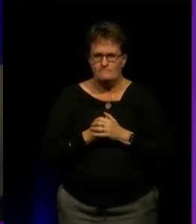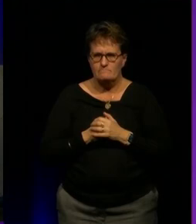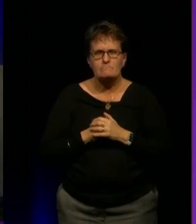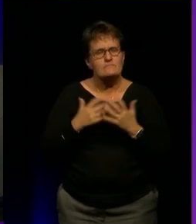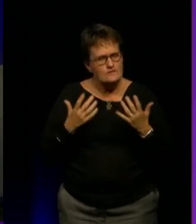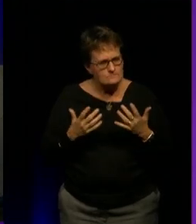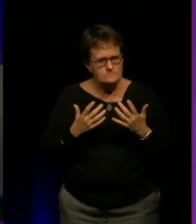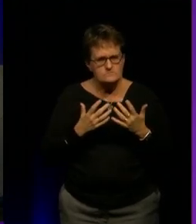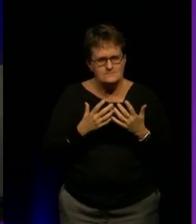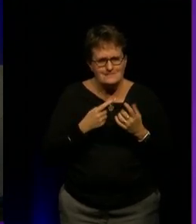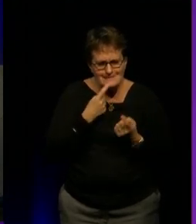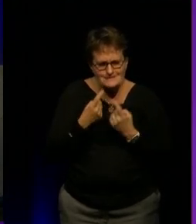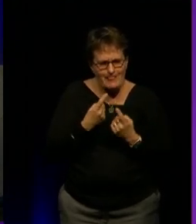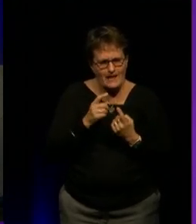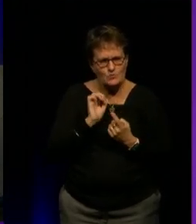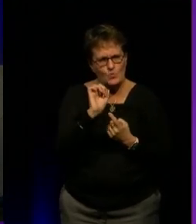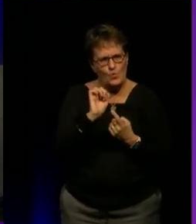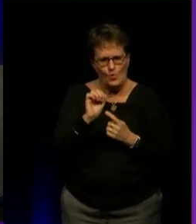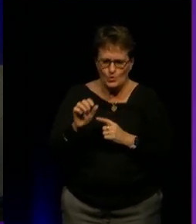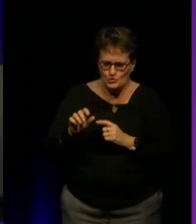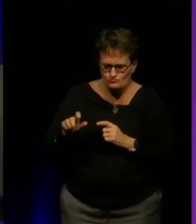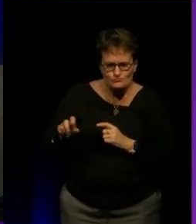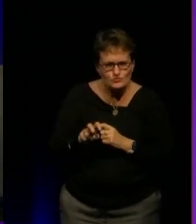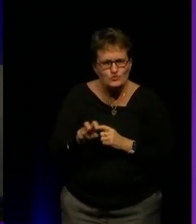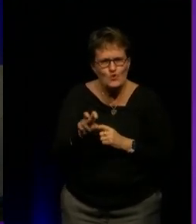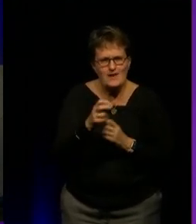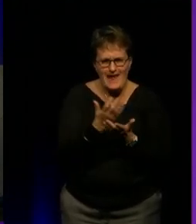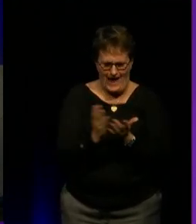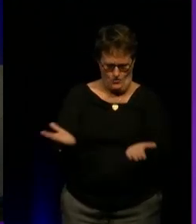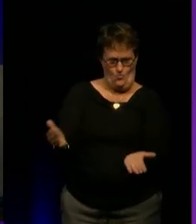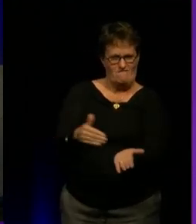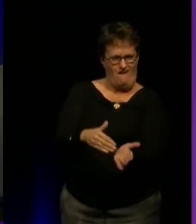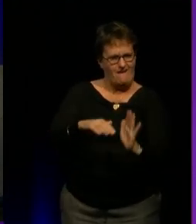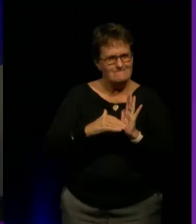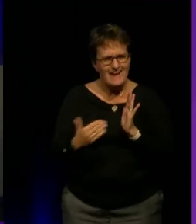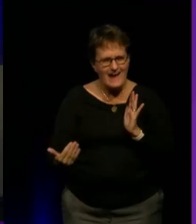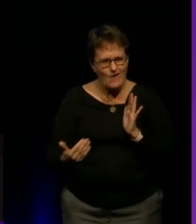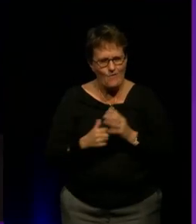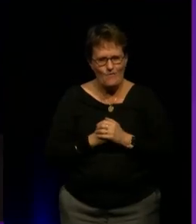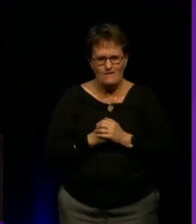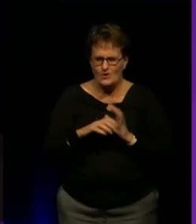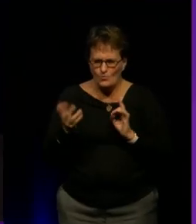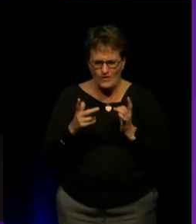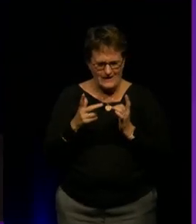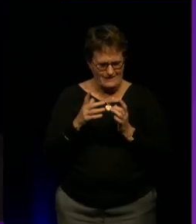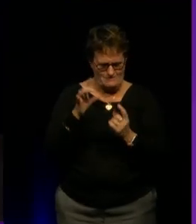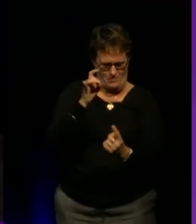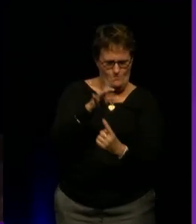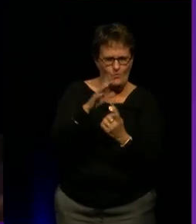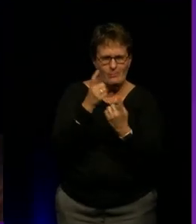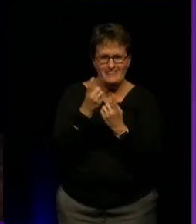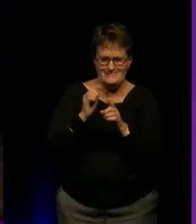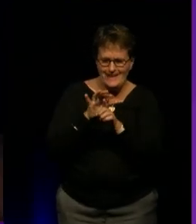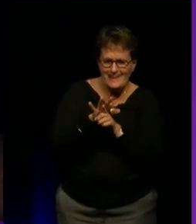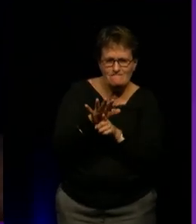Take us through your personal journey and how you got to the point, this point today, and what have been some of the key influences on you during